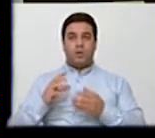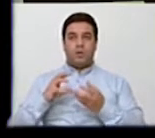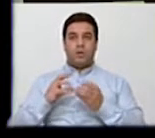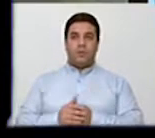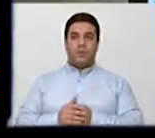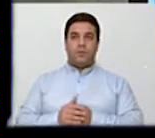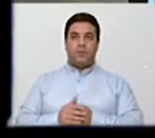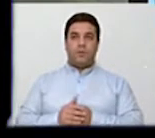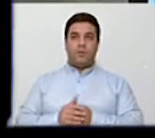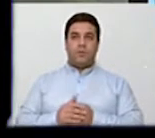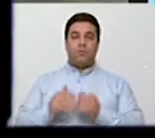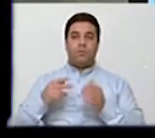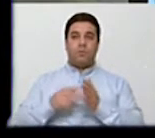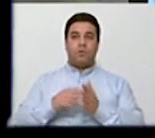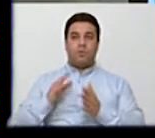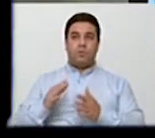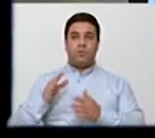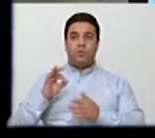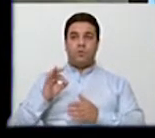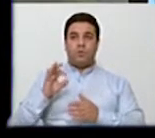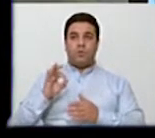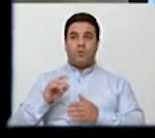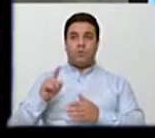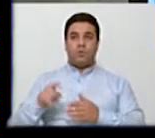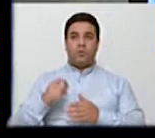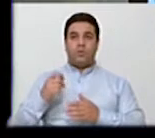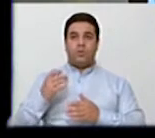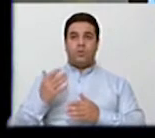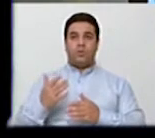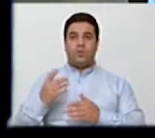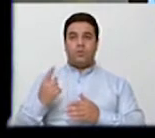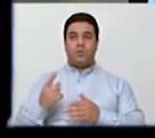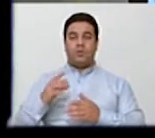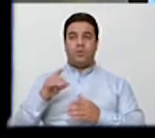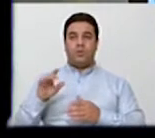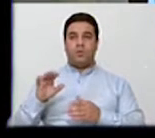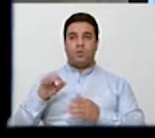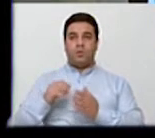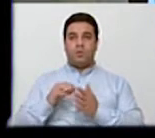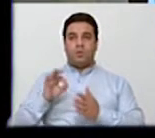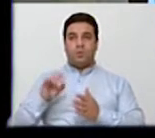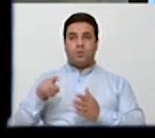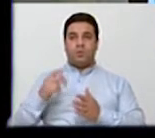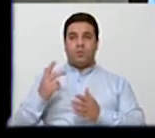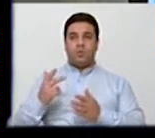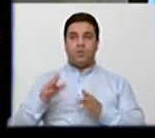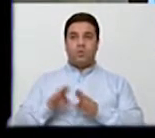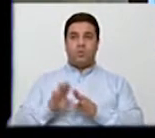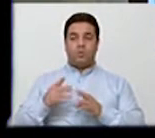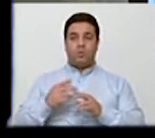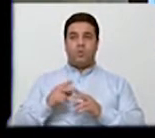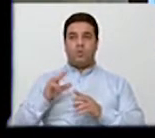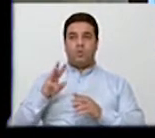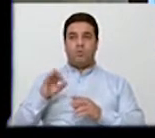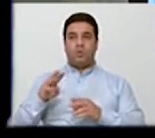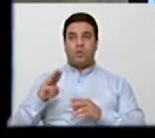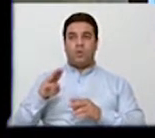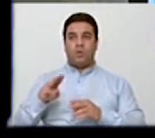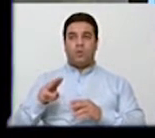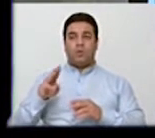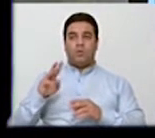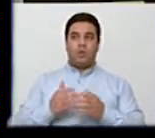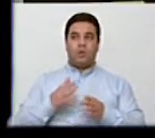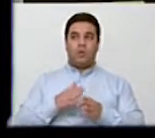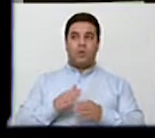hajmiga bo'ladigan bo'lsak, 0.11 taqsim 0.13 ga teng bo'ladi, ya'ni 0.13 mol taqsim litrga